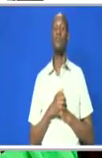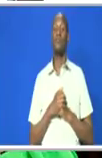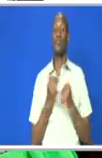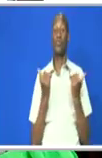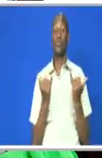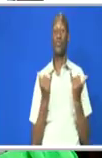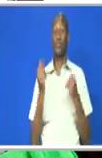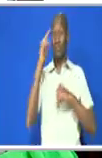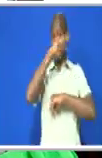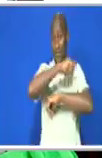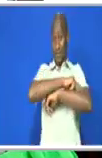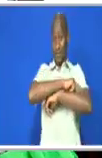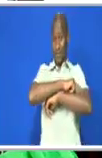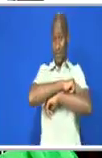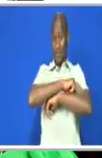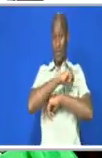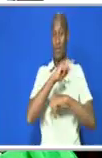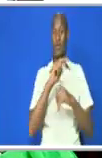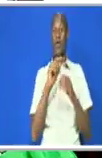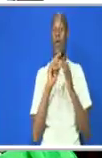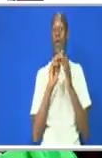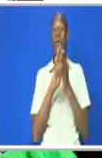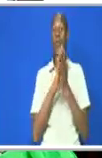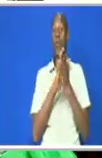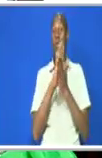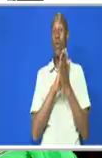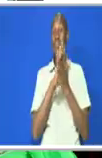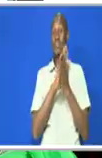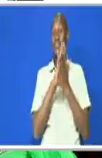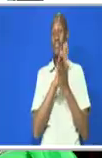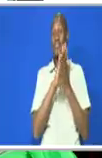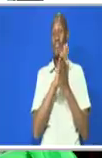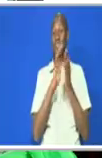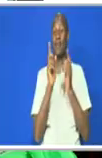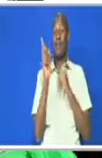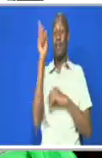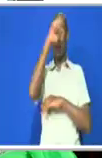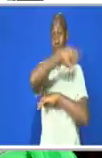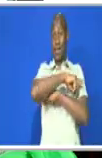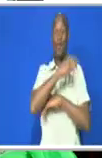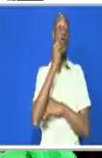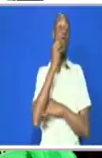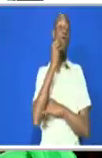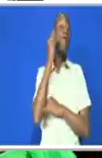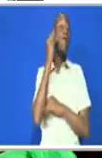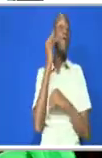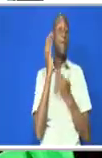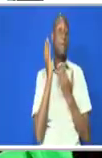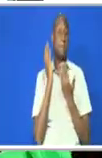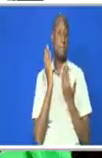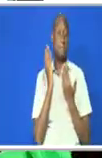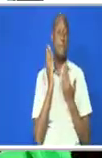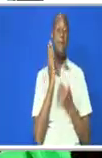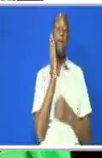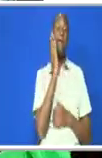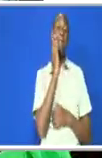Today is the washing day at home. And guess what?